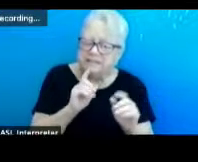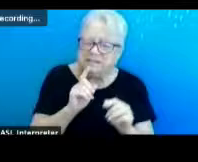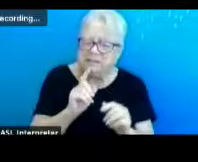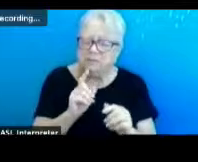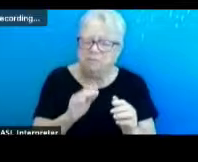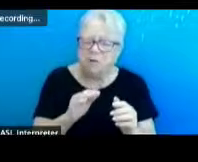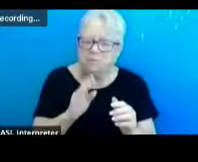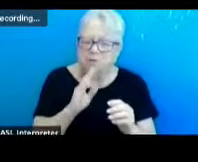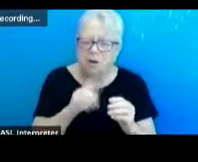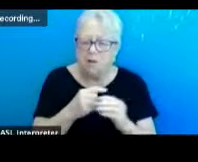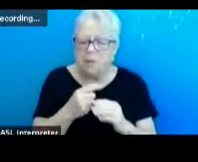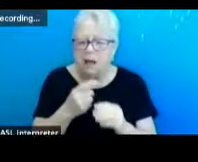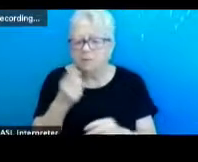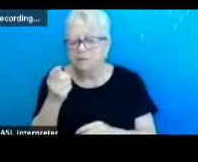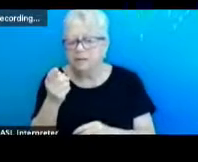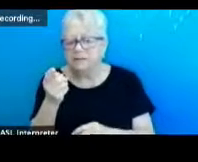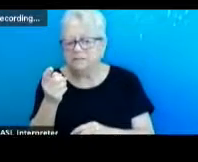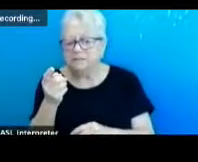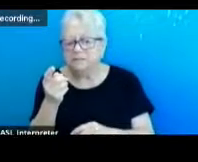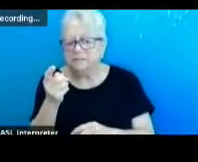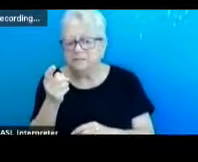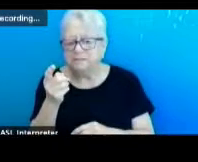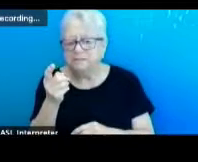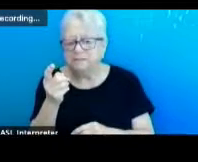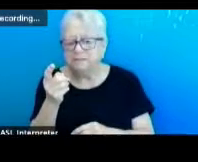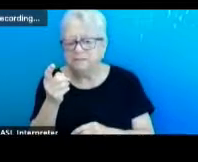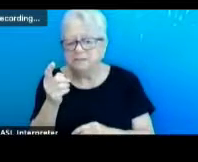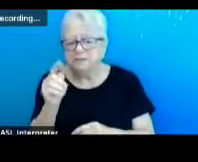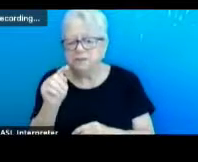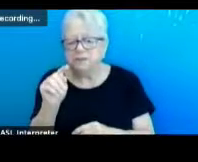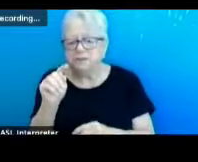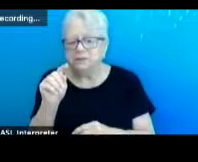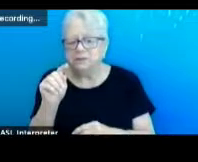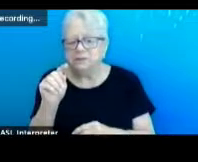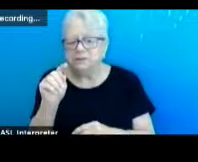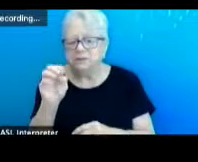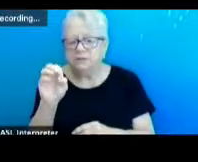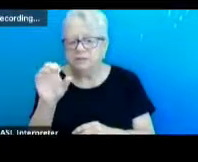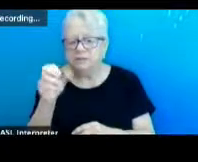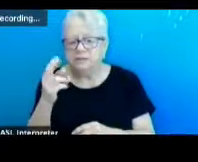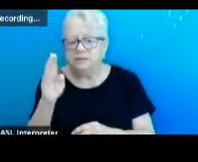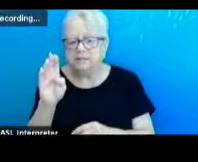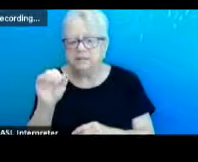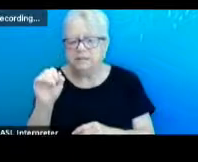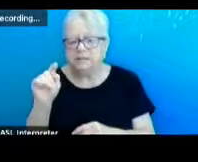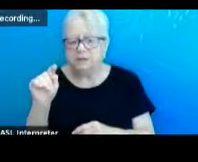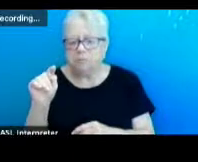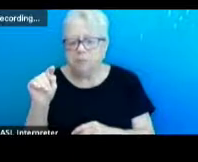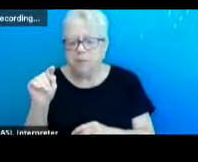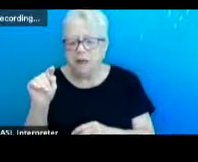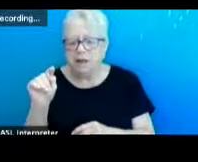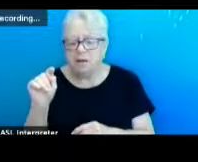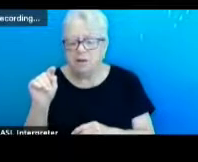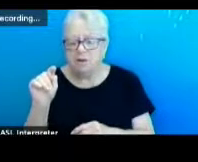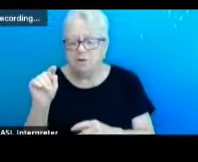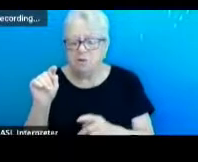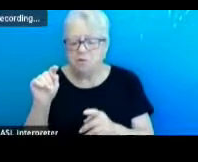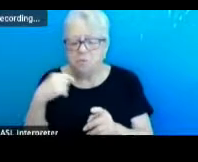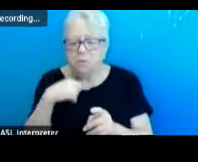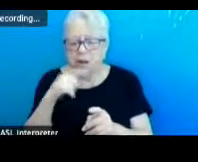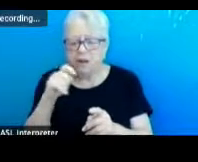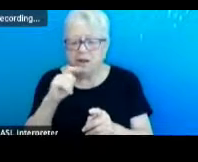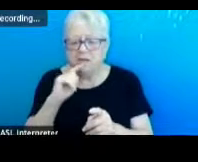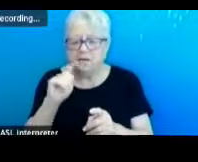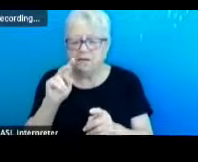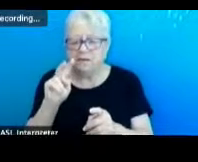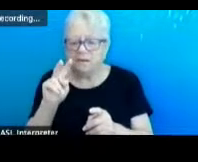but how we need to have our VRA counsel there also while